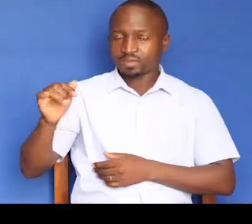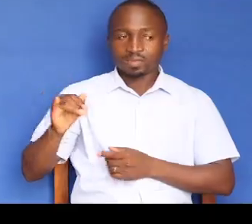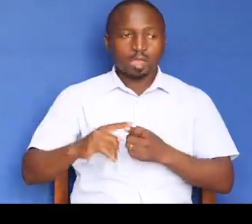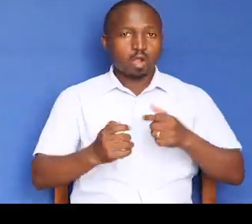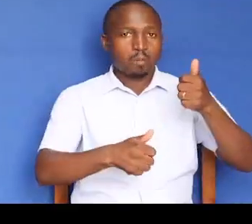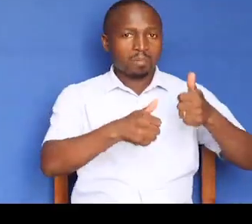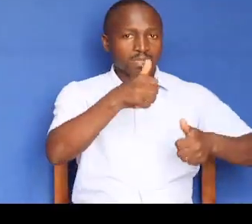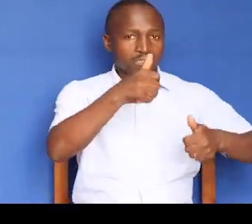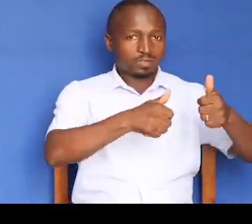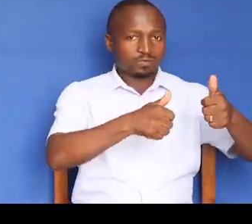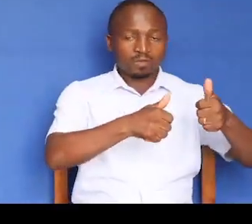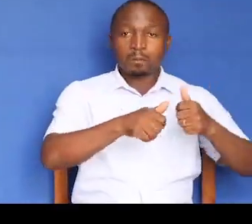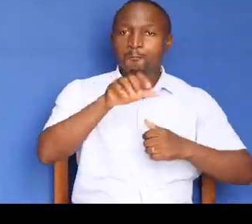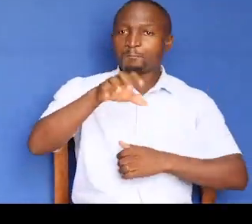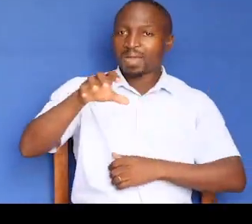competitive